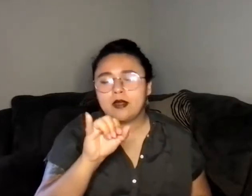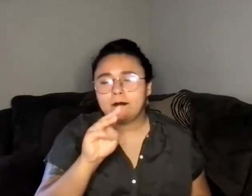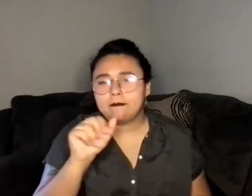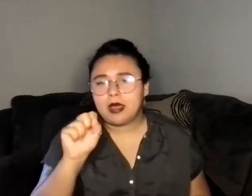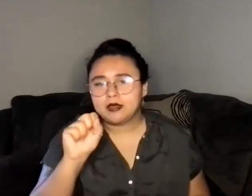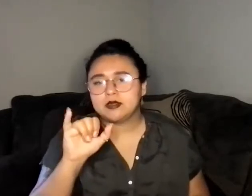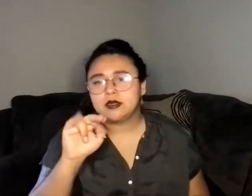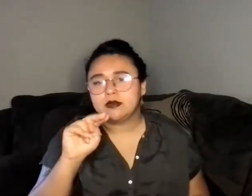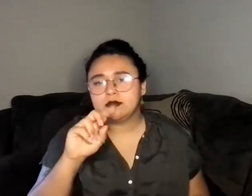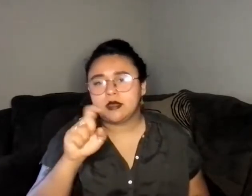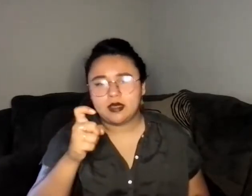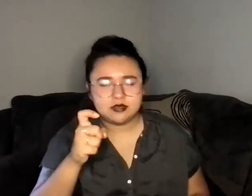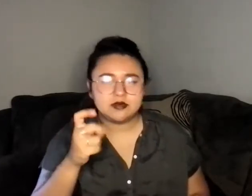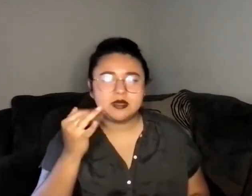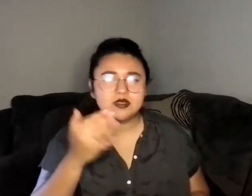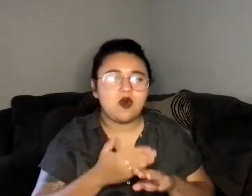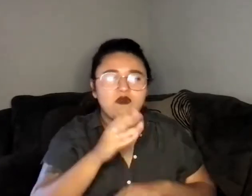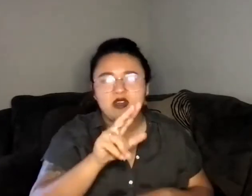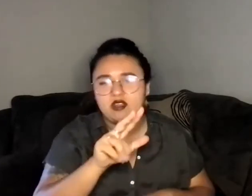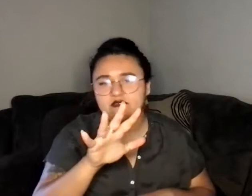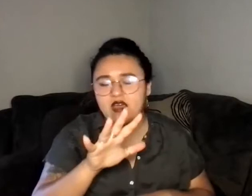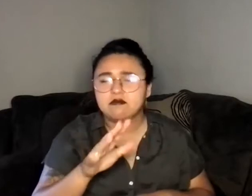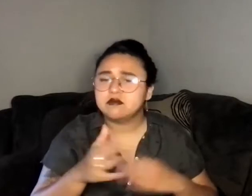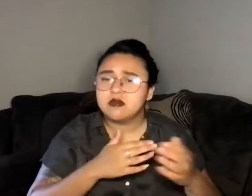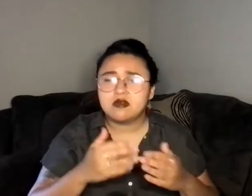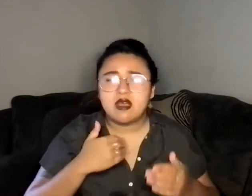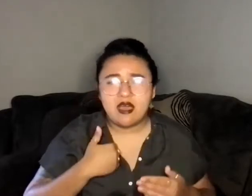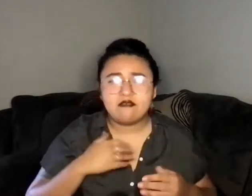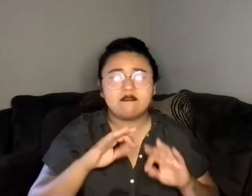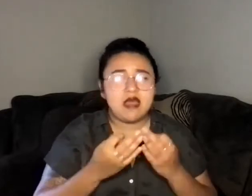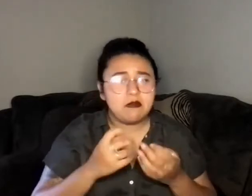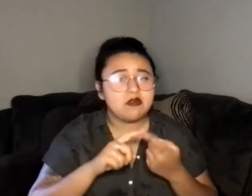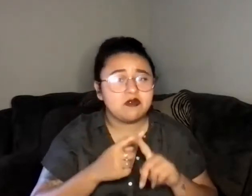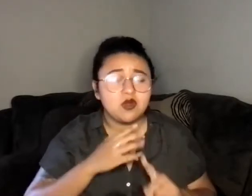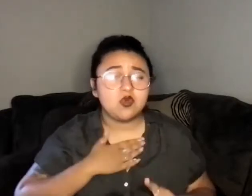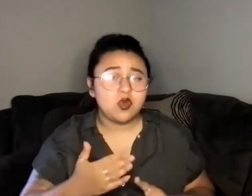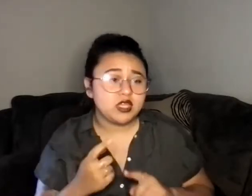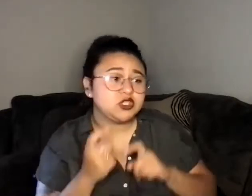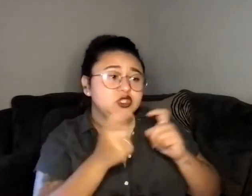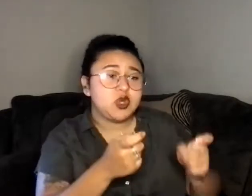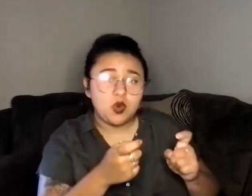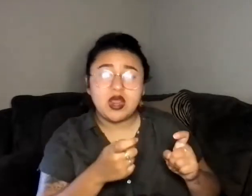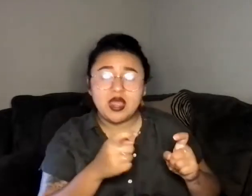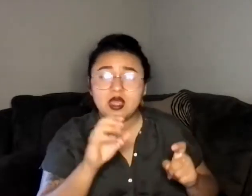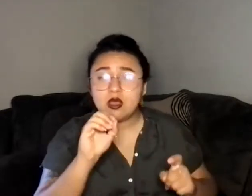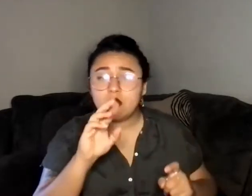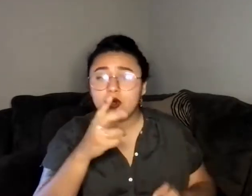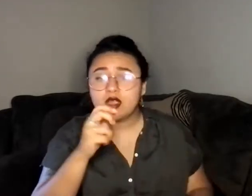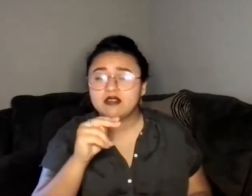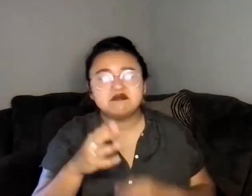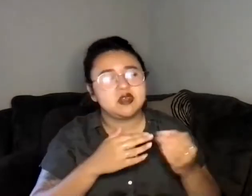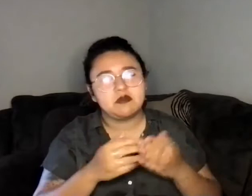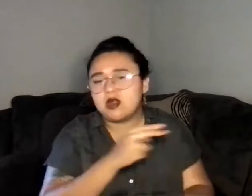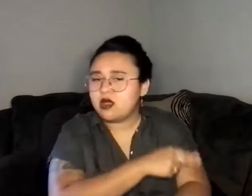a person that's willing to donate, that's maybe their friend or family member, it doesn't matter. Hospitals still won't do these